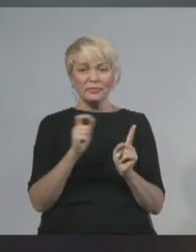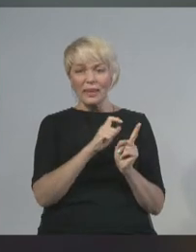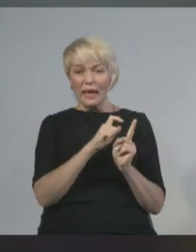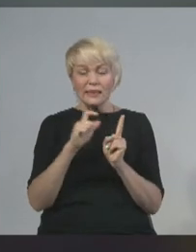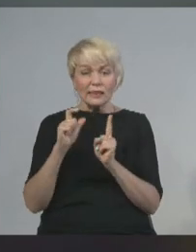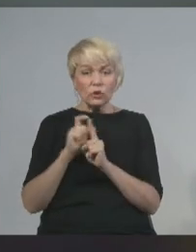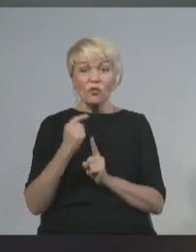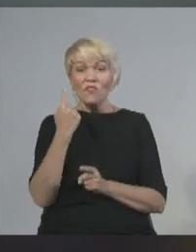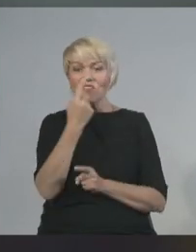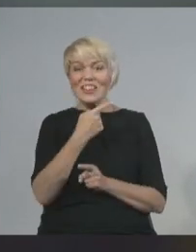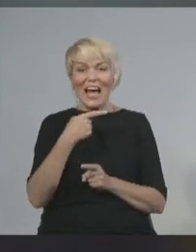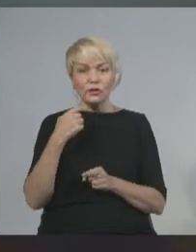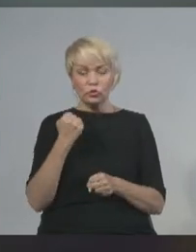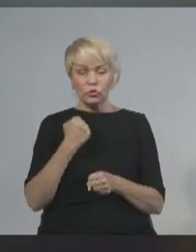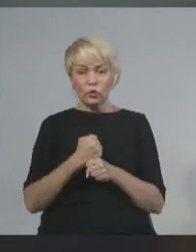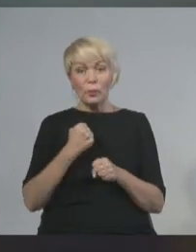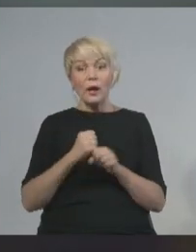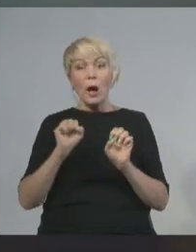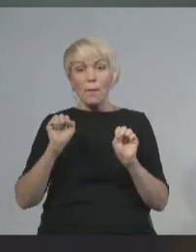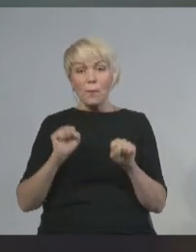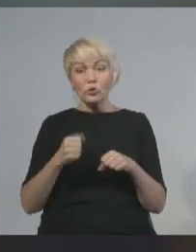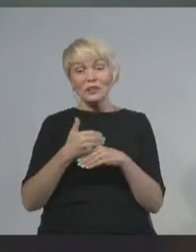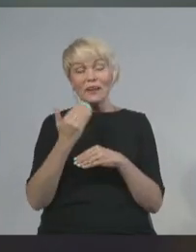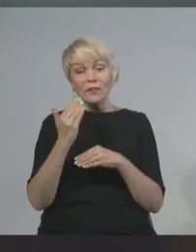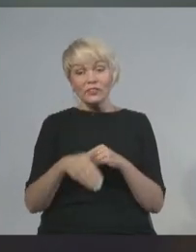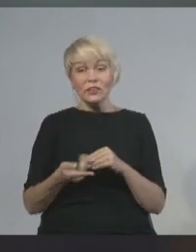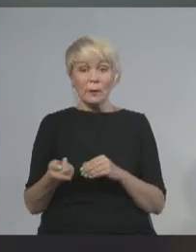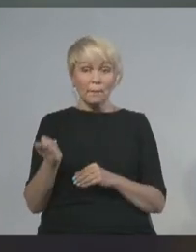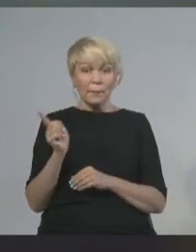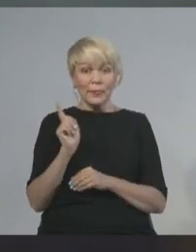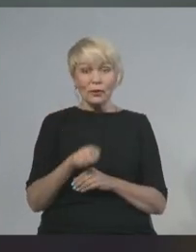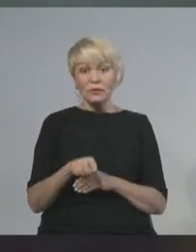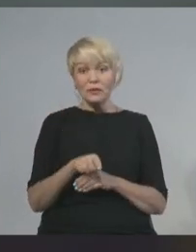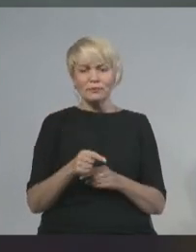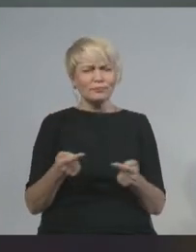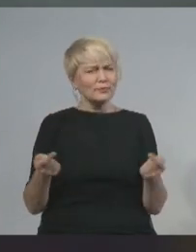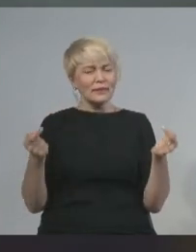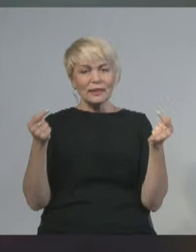your work and communicating with your audience you can already